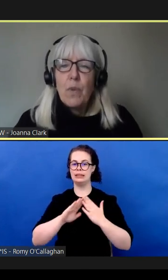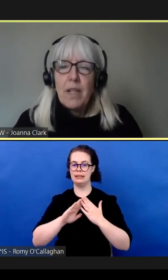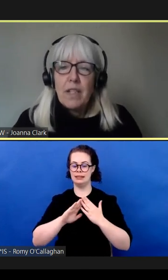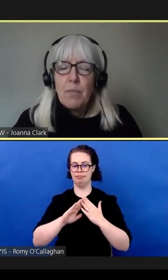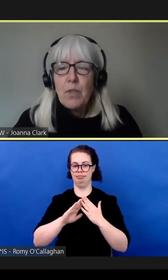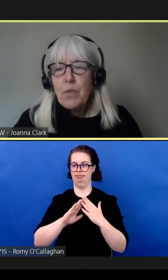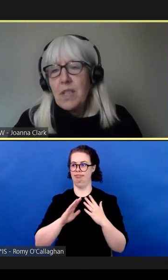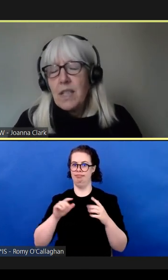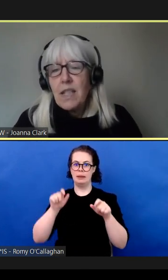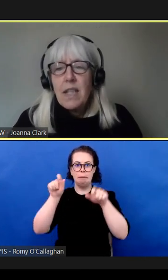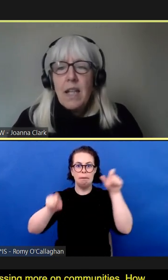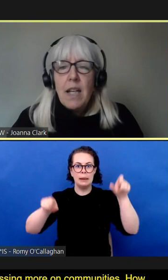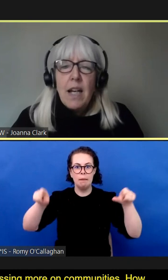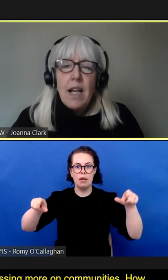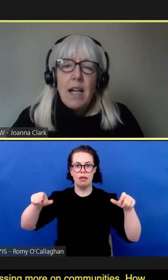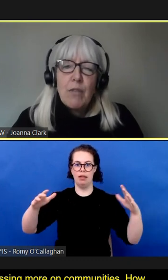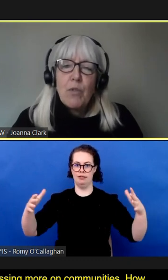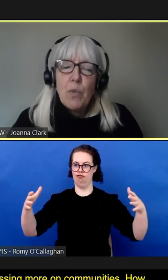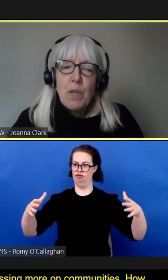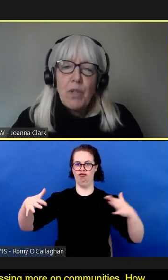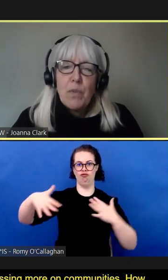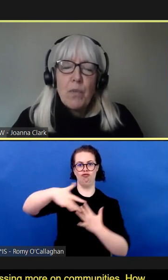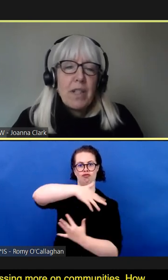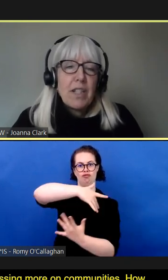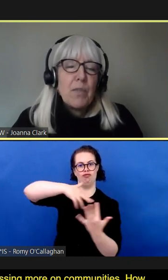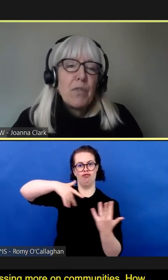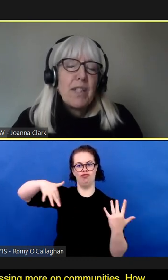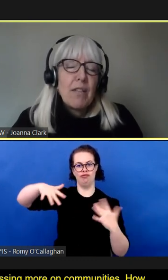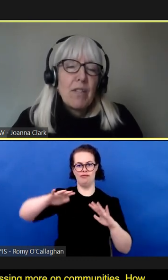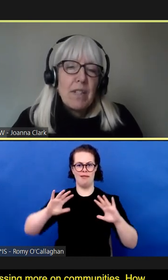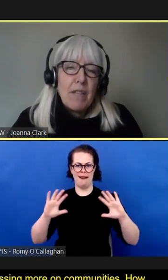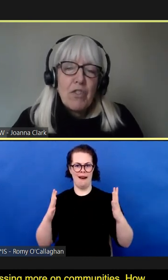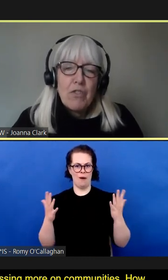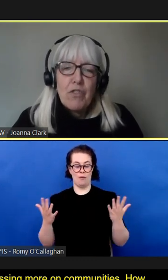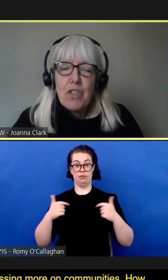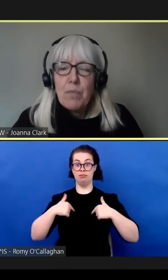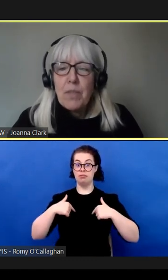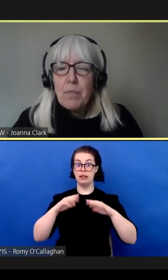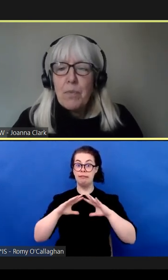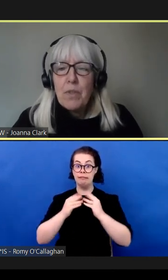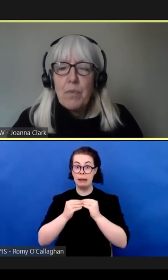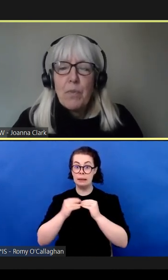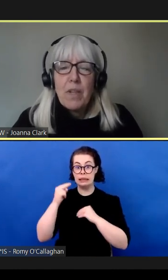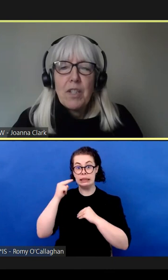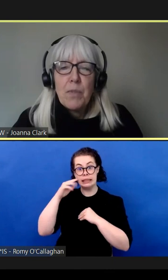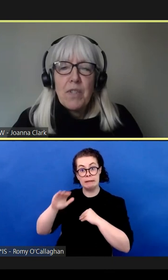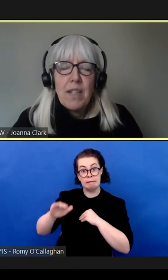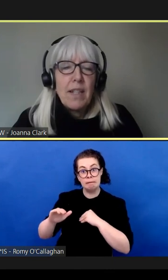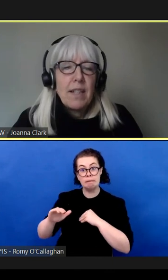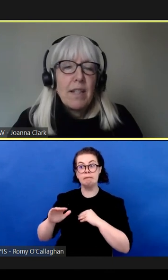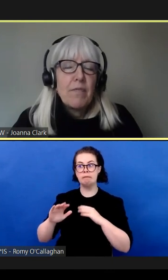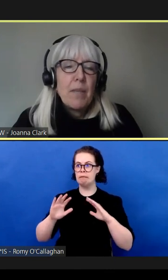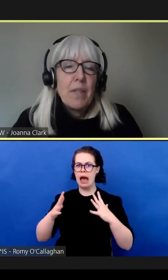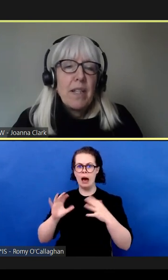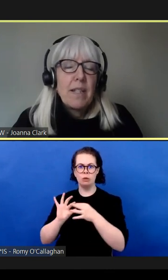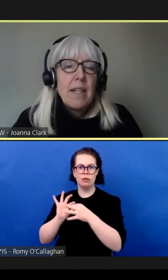the wider community, how can we work with the wider community? How can deaf children and young people work with the wider community and